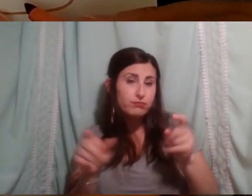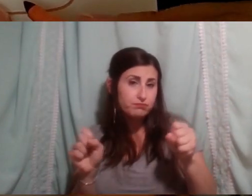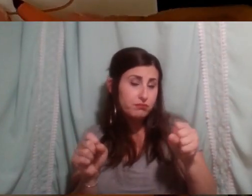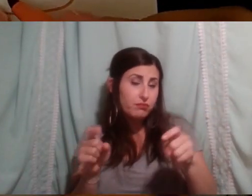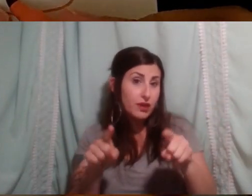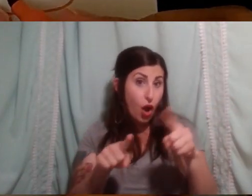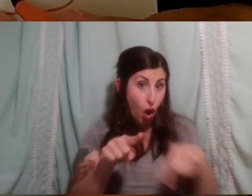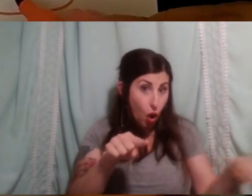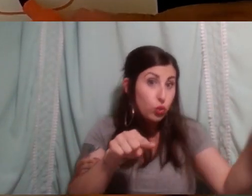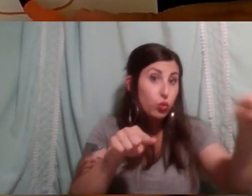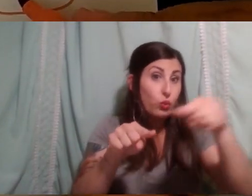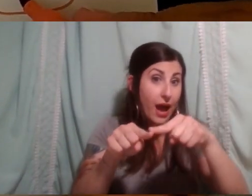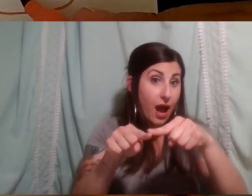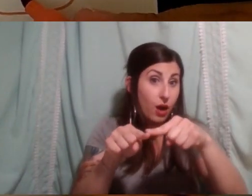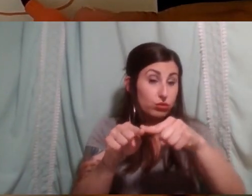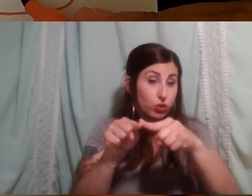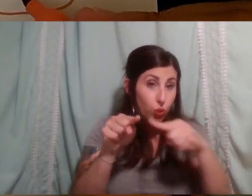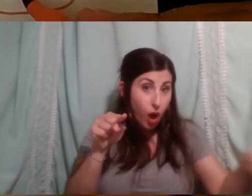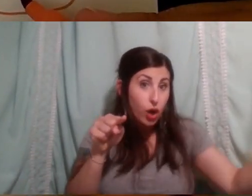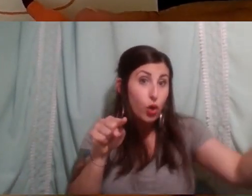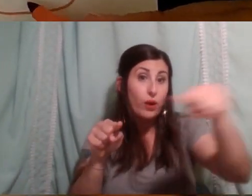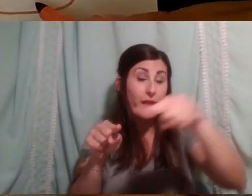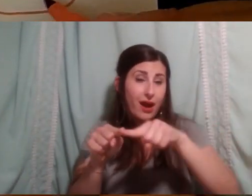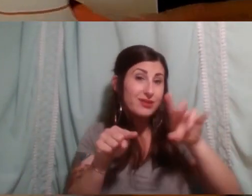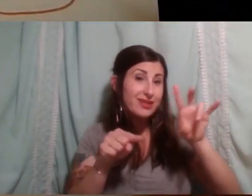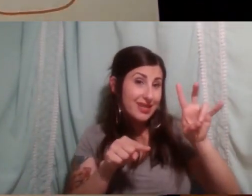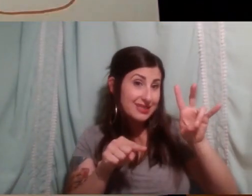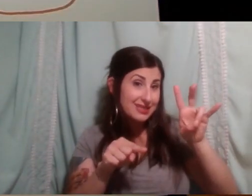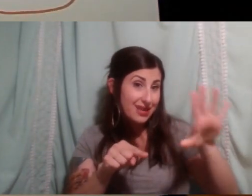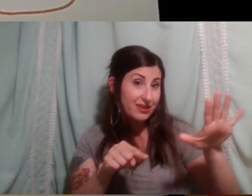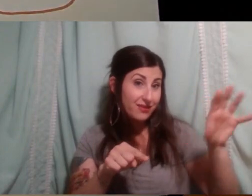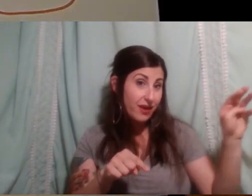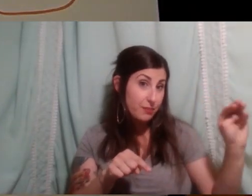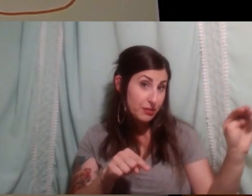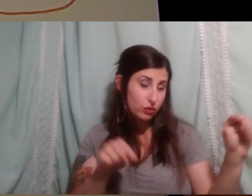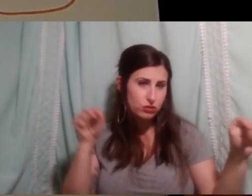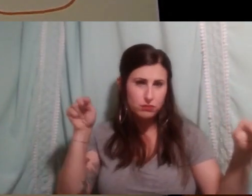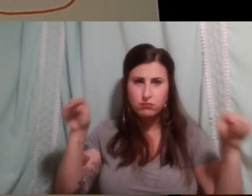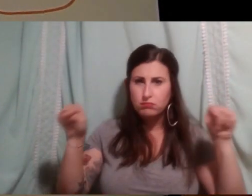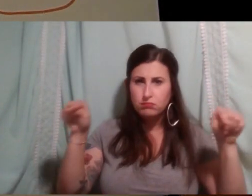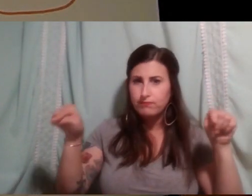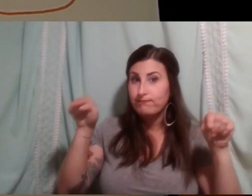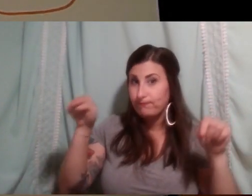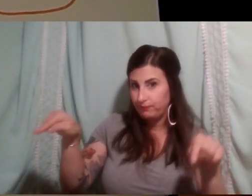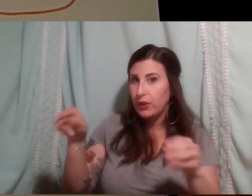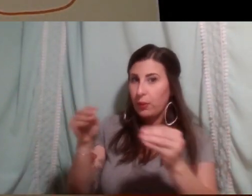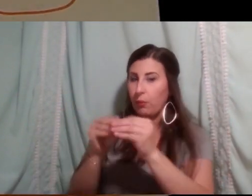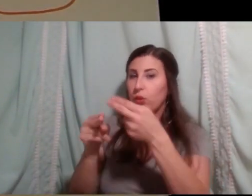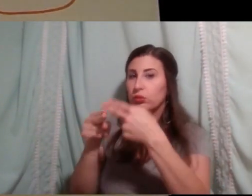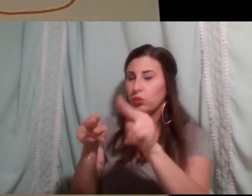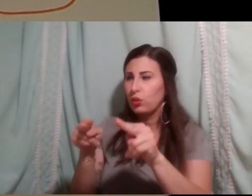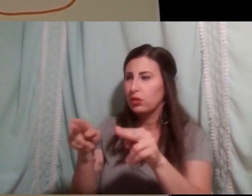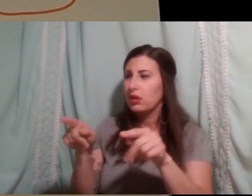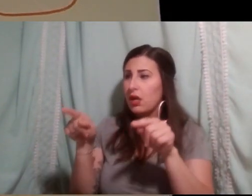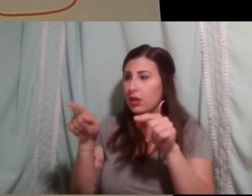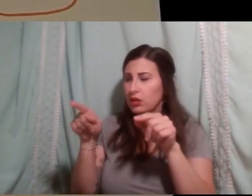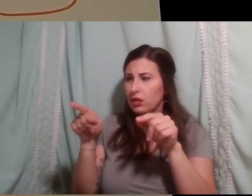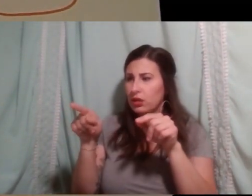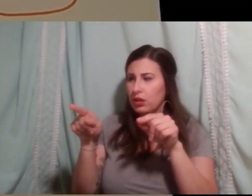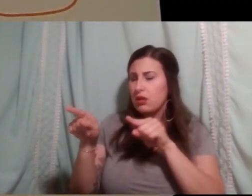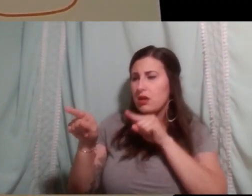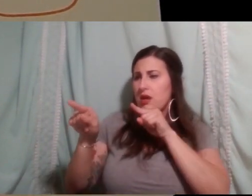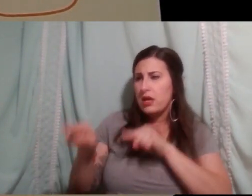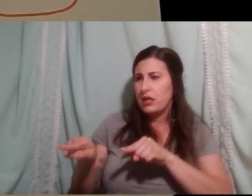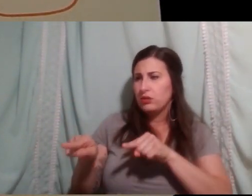pond, while around the pond to walk all the way around it is 75 meters. Okay. Whoa, I see